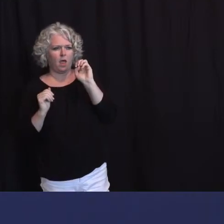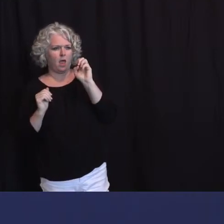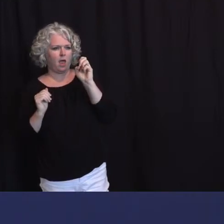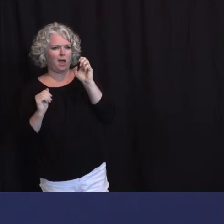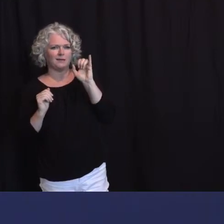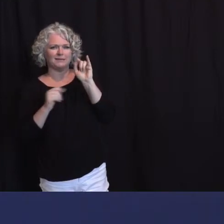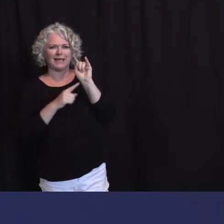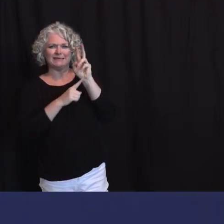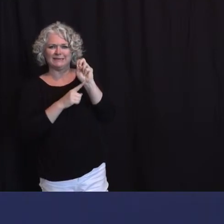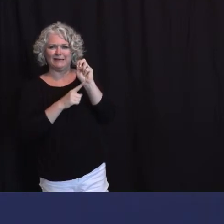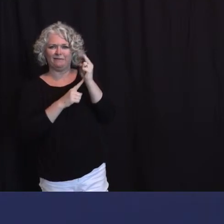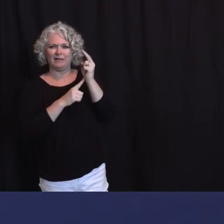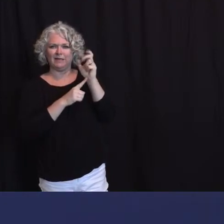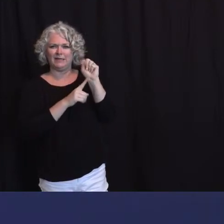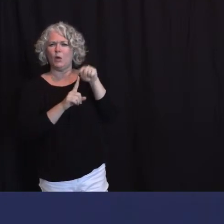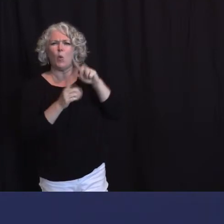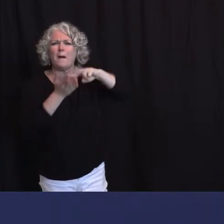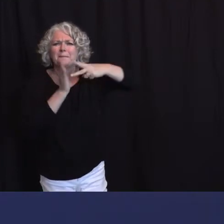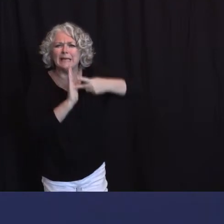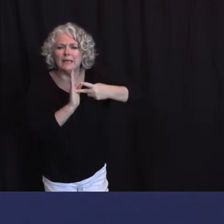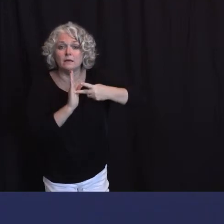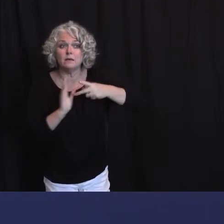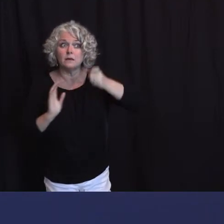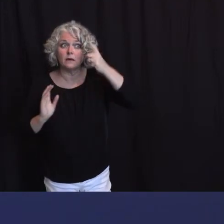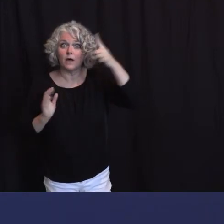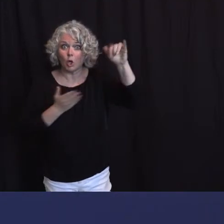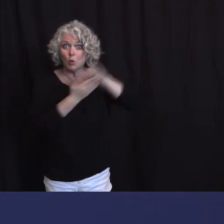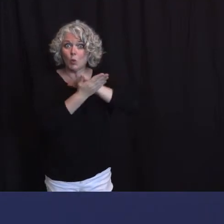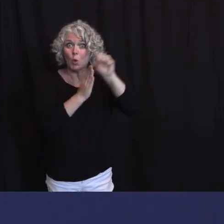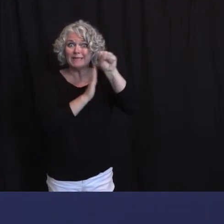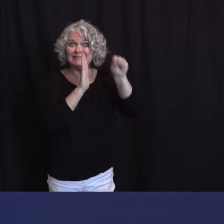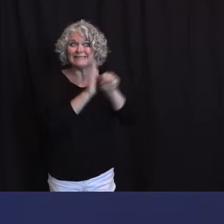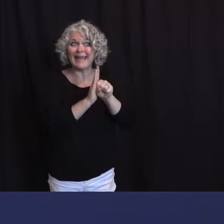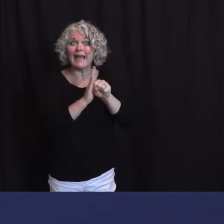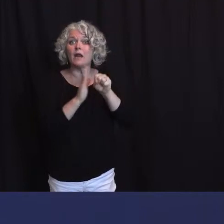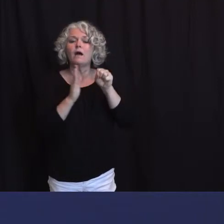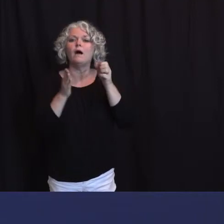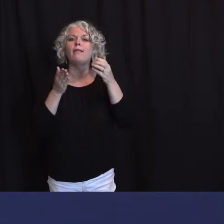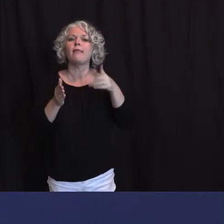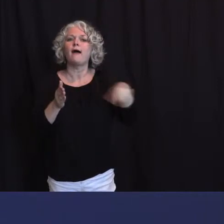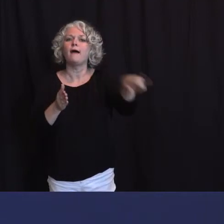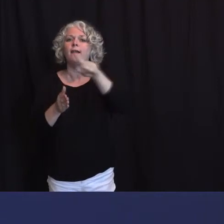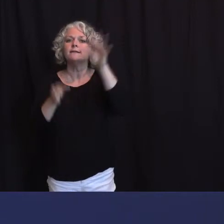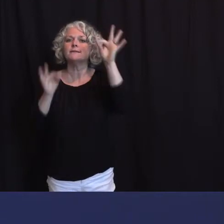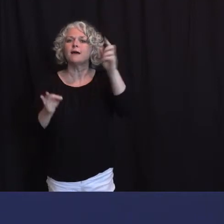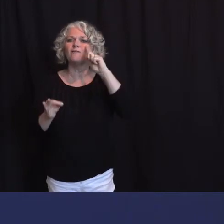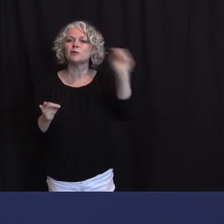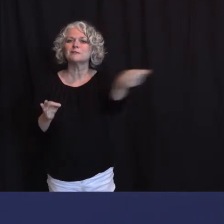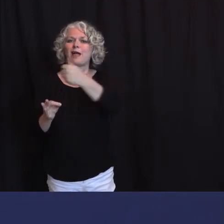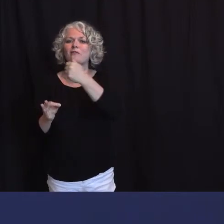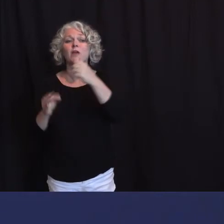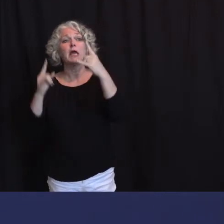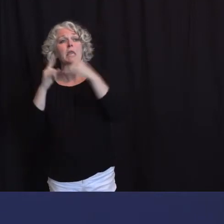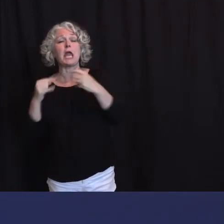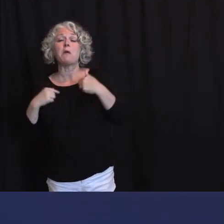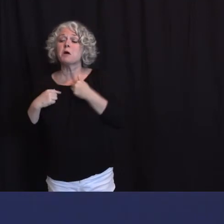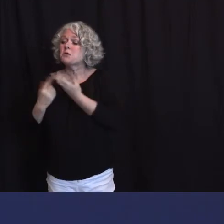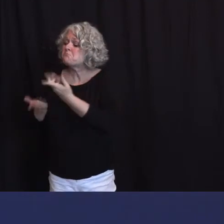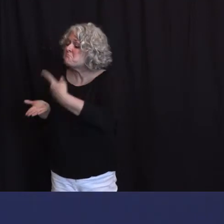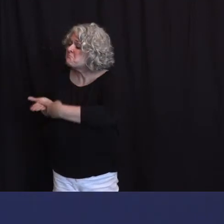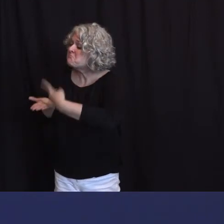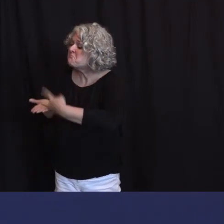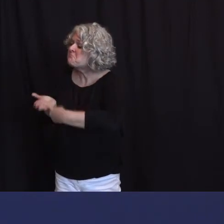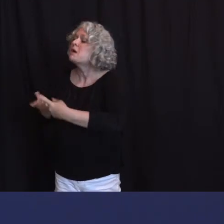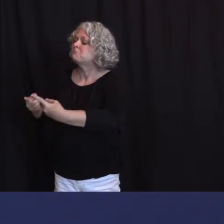lead of New York State, which is allowing schools and summer camps discretion on indoor and outdoor masking of children, heat or